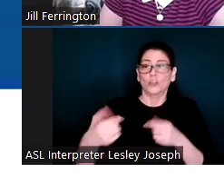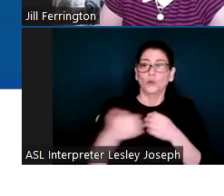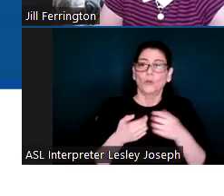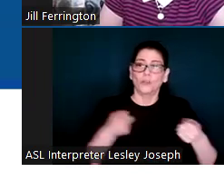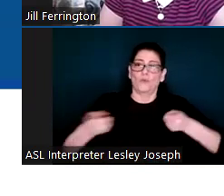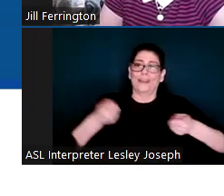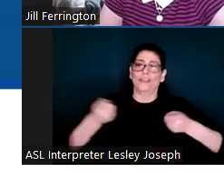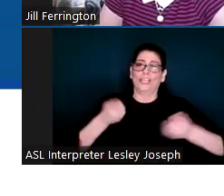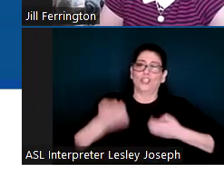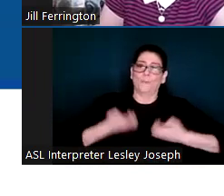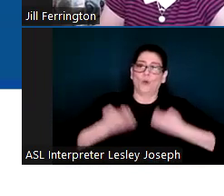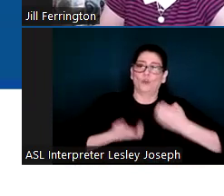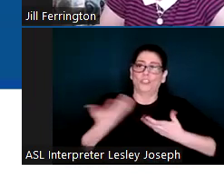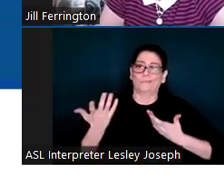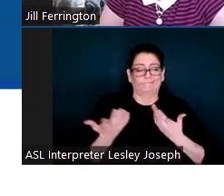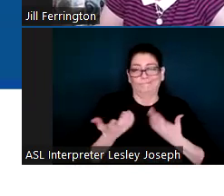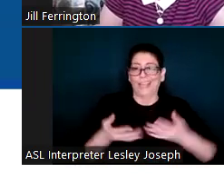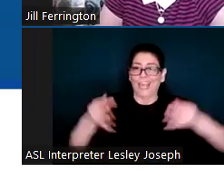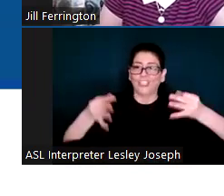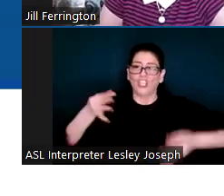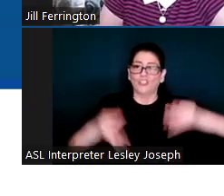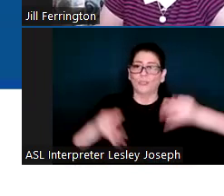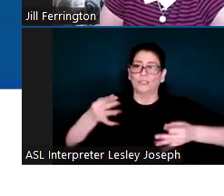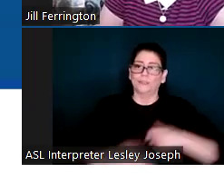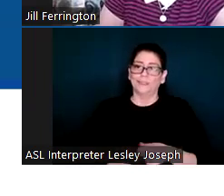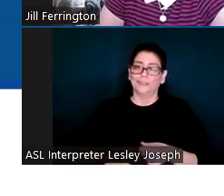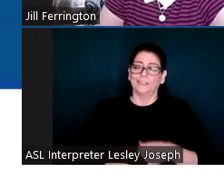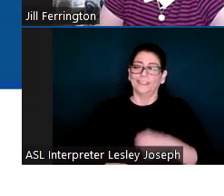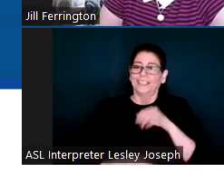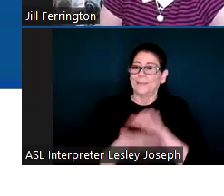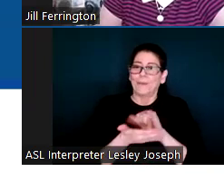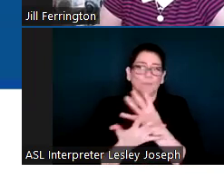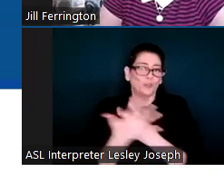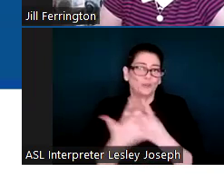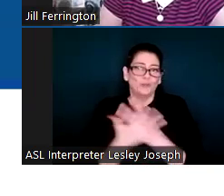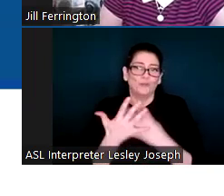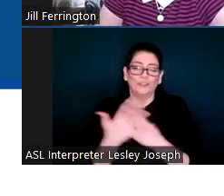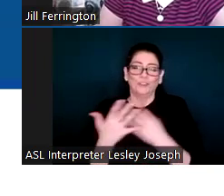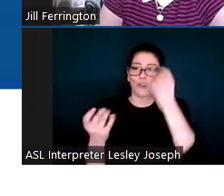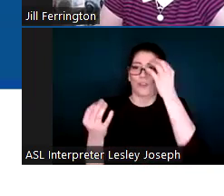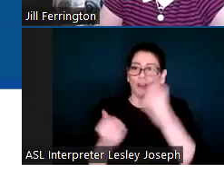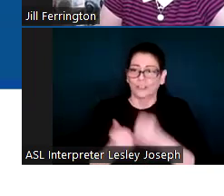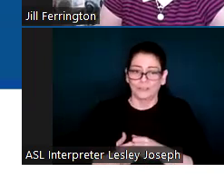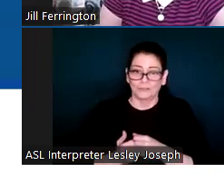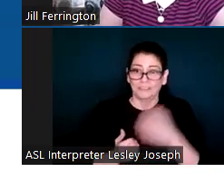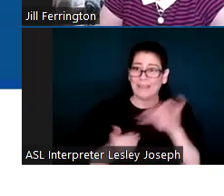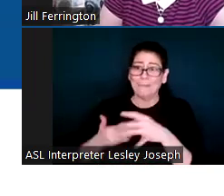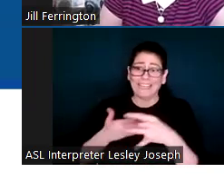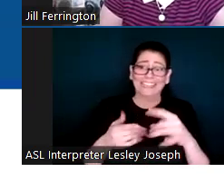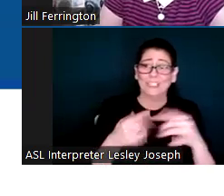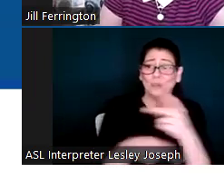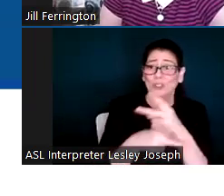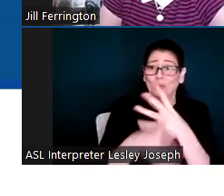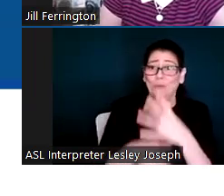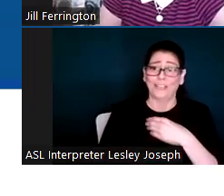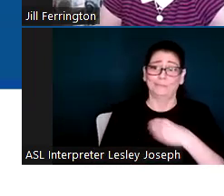judgment issues, lack of ability to filter. And that might result in a new supervisor complaining about, for example,